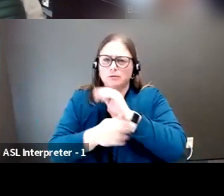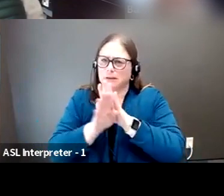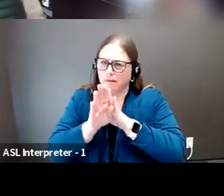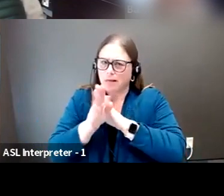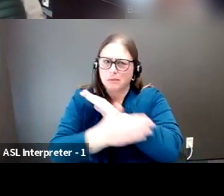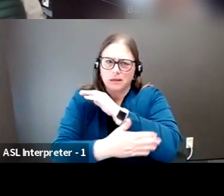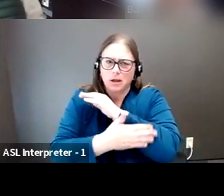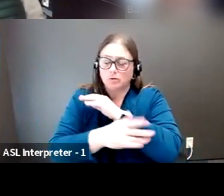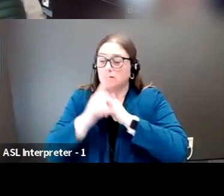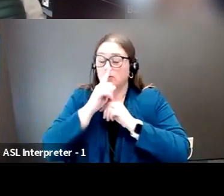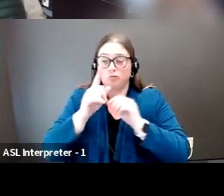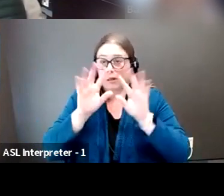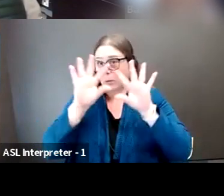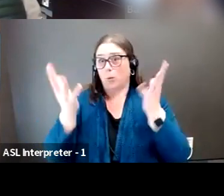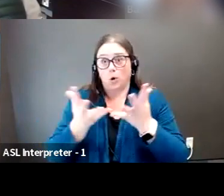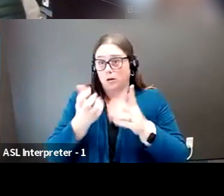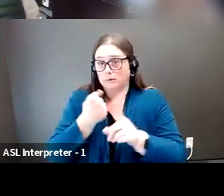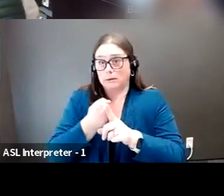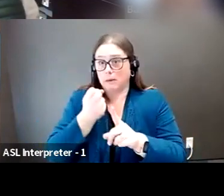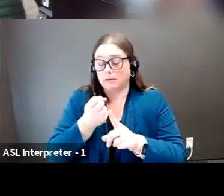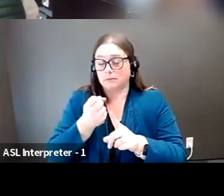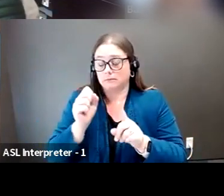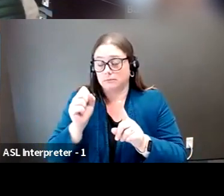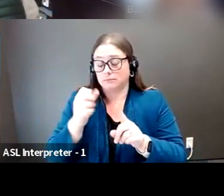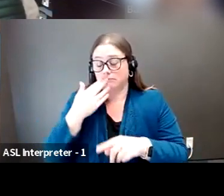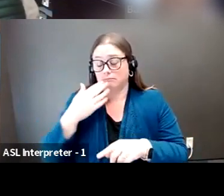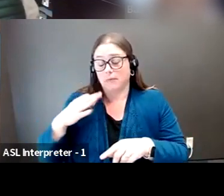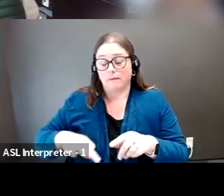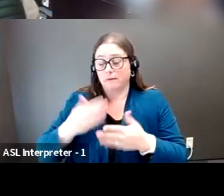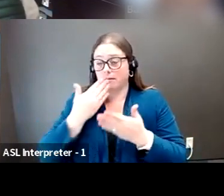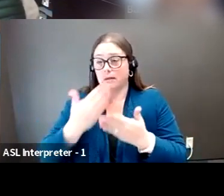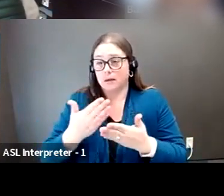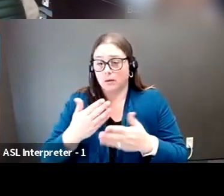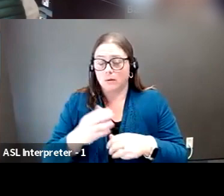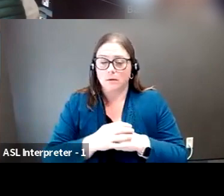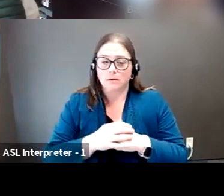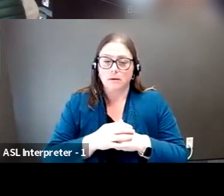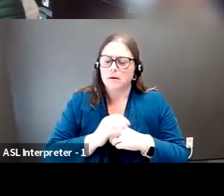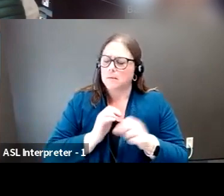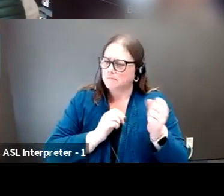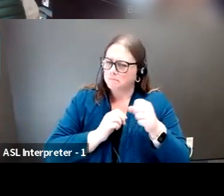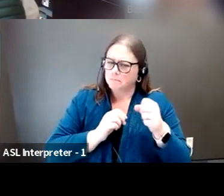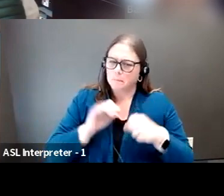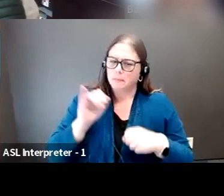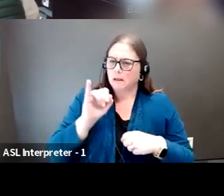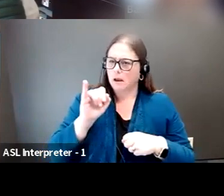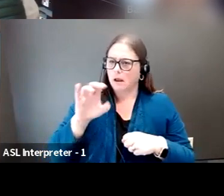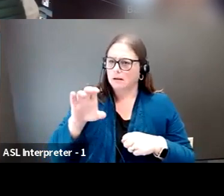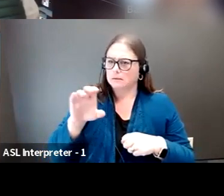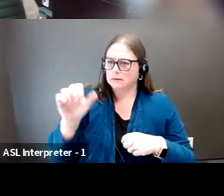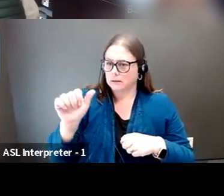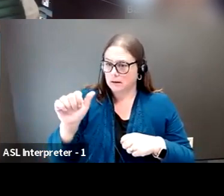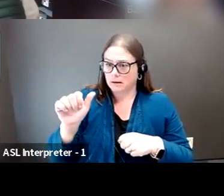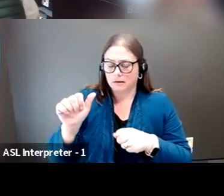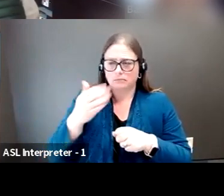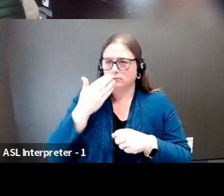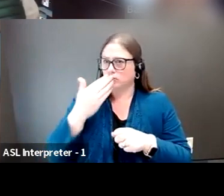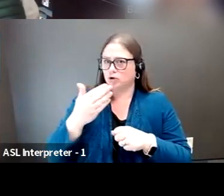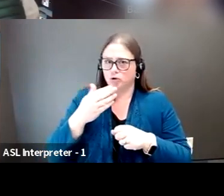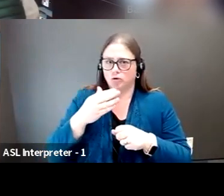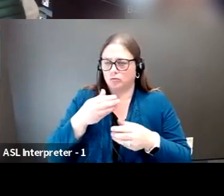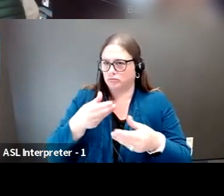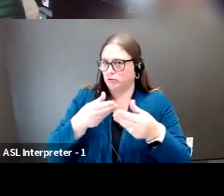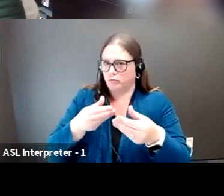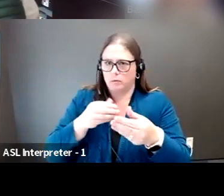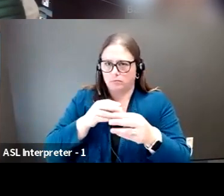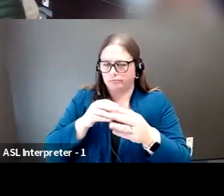was helpful. Thank you. The ICA has some great reports on what's happening internationally. I don't have them off the